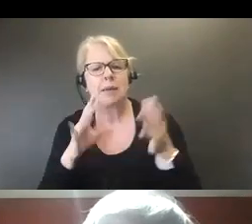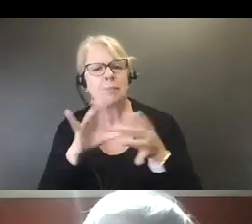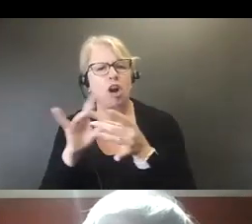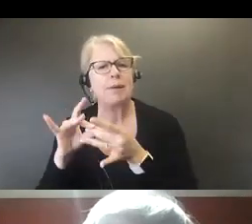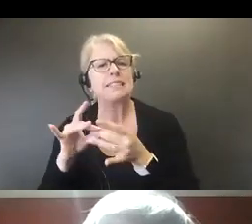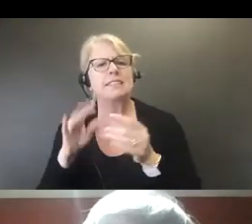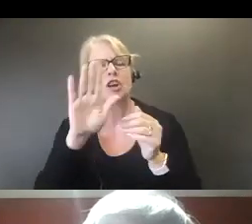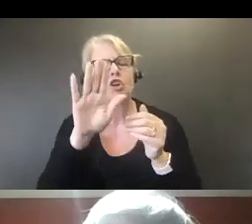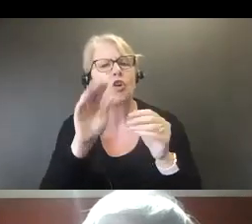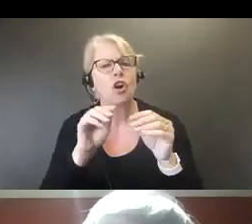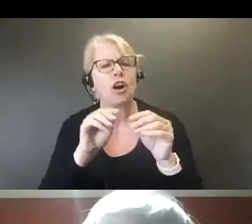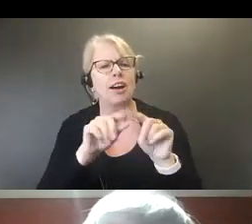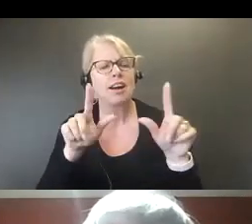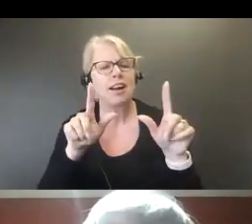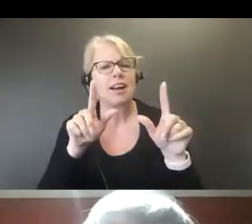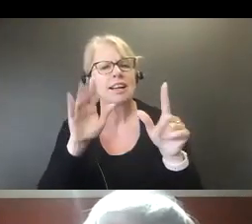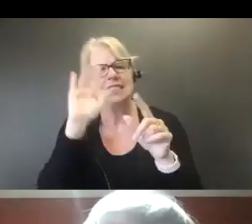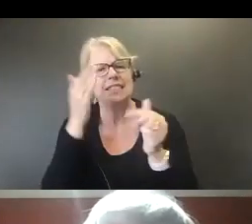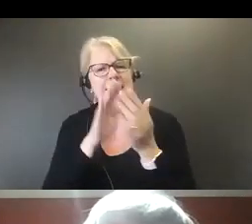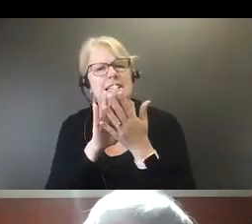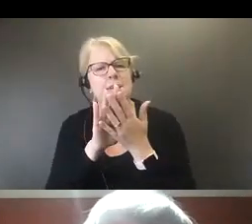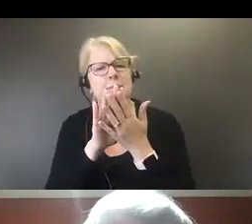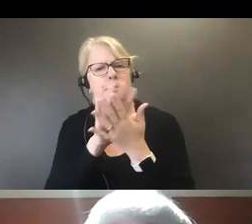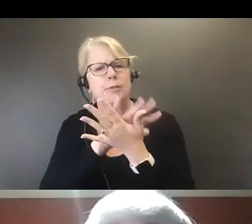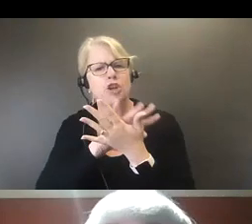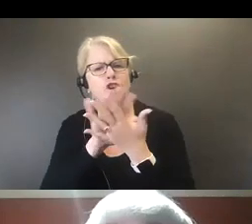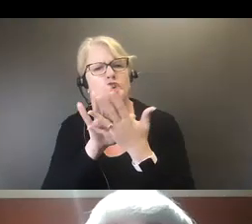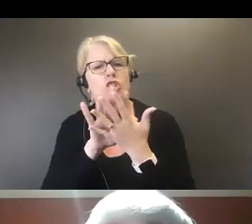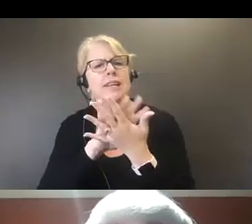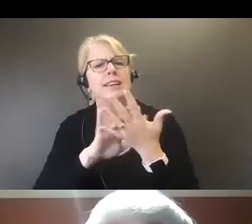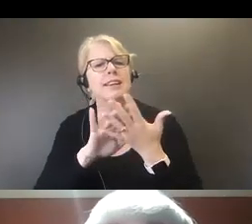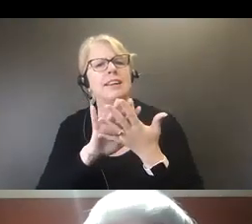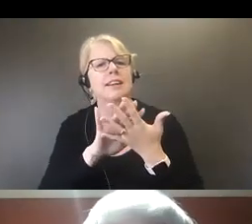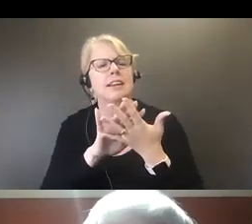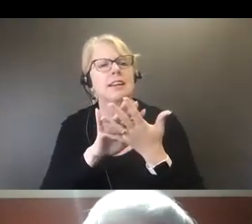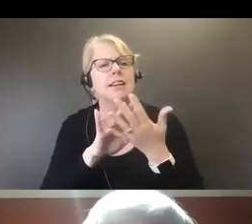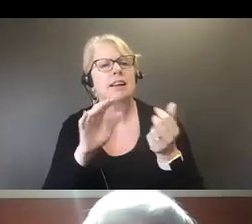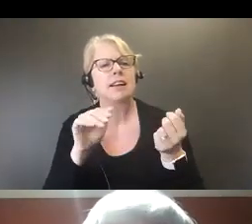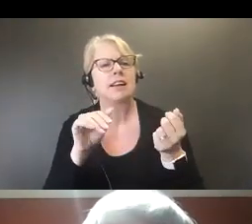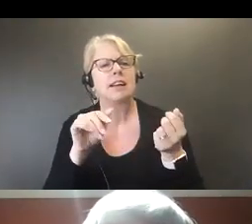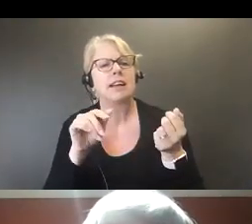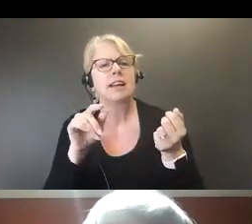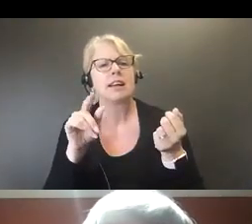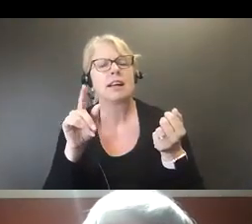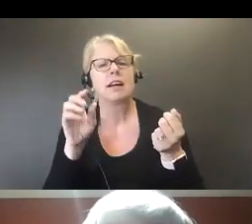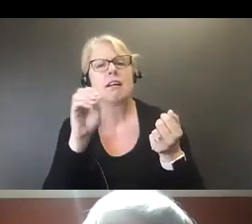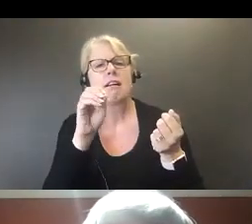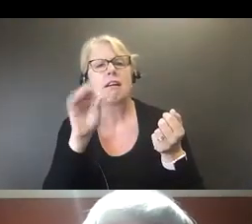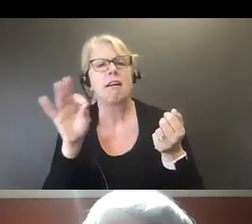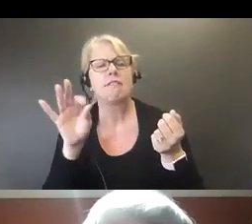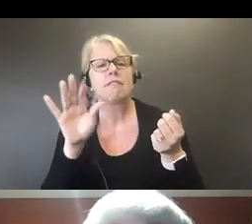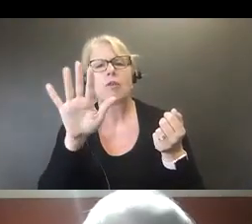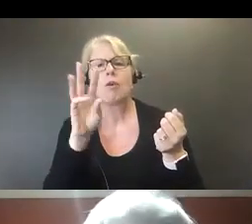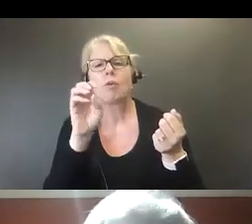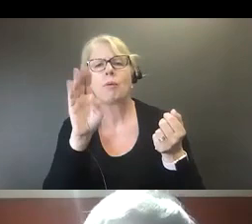slides appear quite blurry. I'm wondering whether maybe if you turn off your webcam, maybe that would improve it. I'm